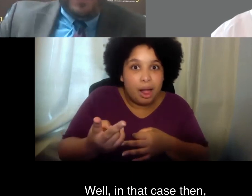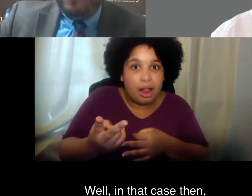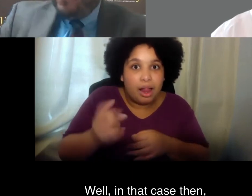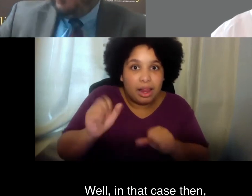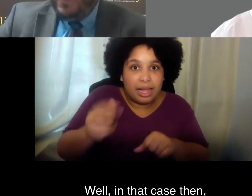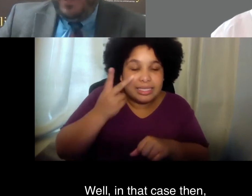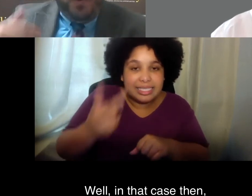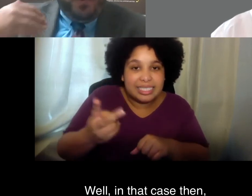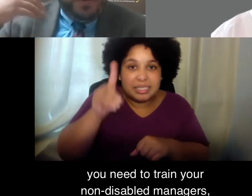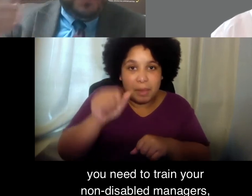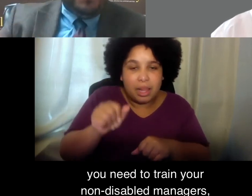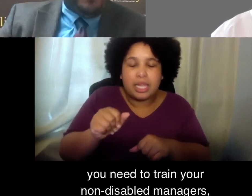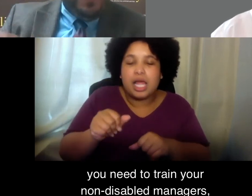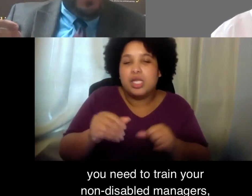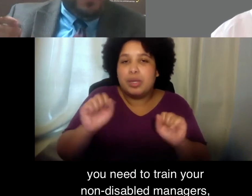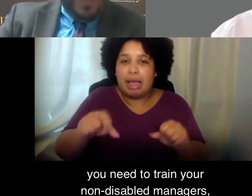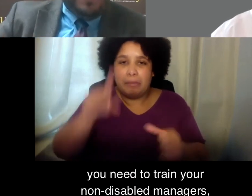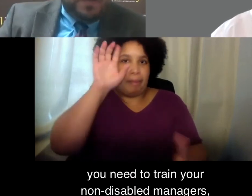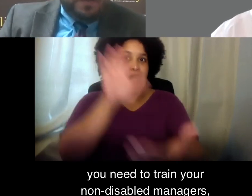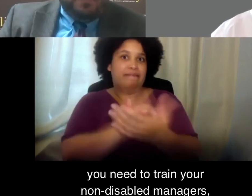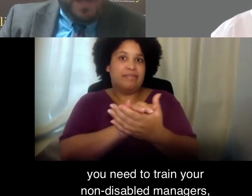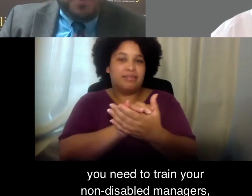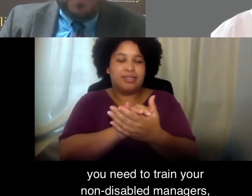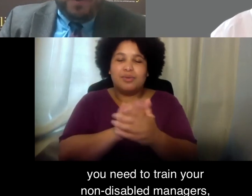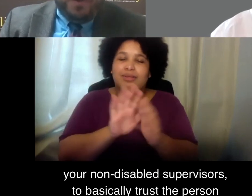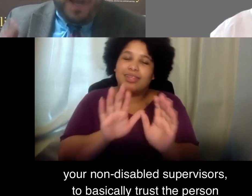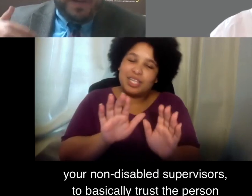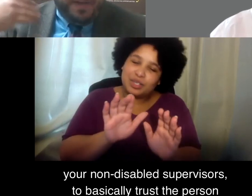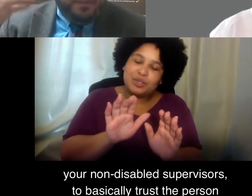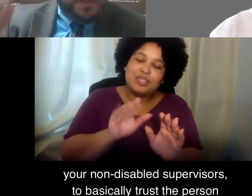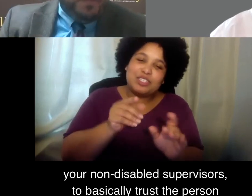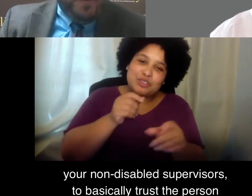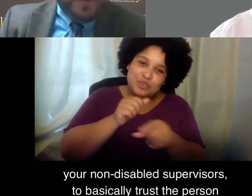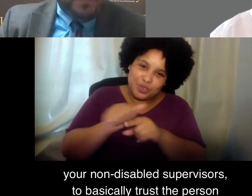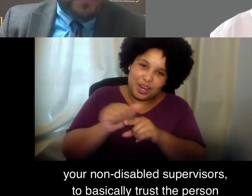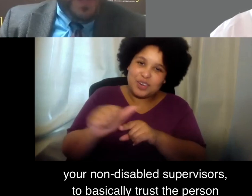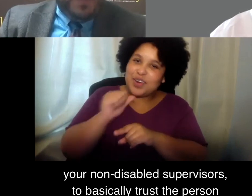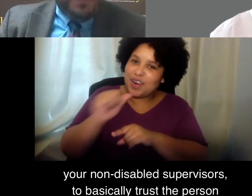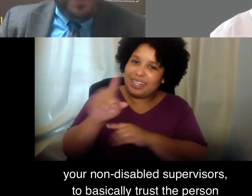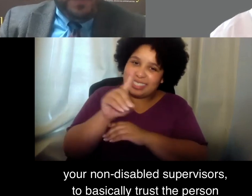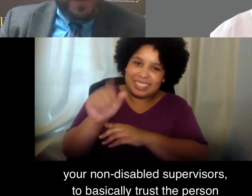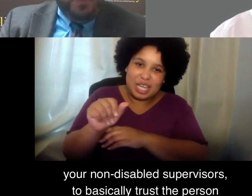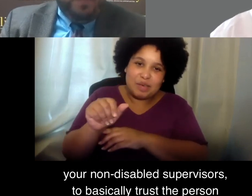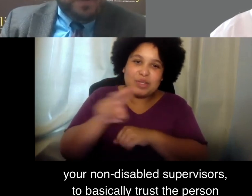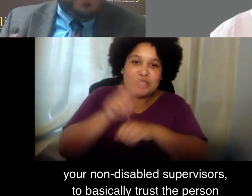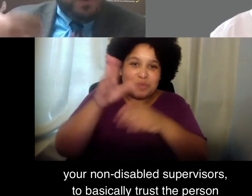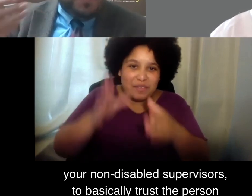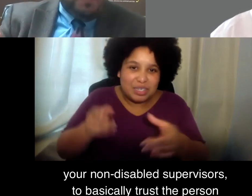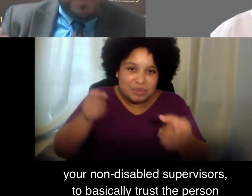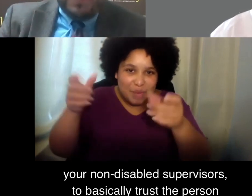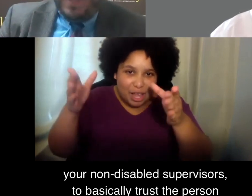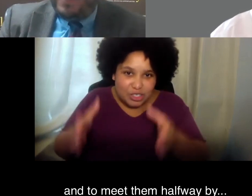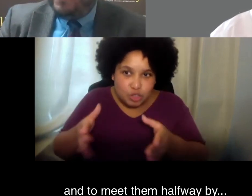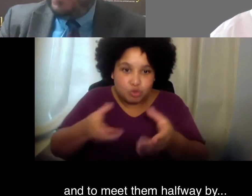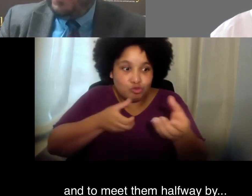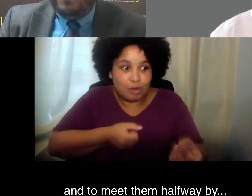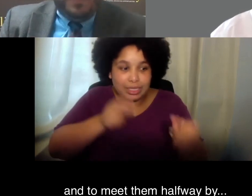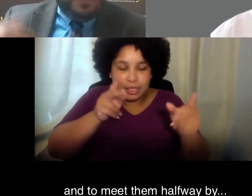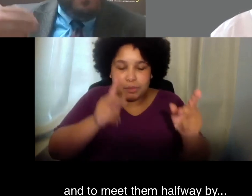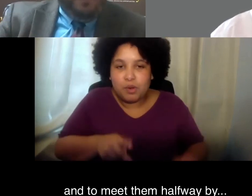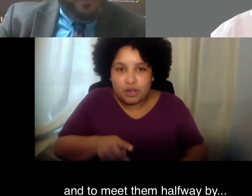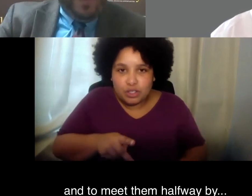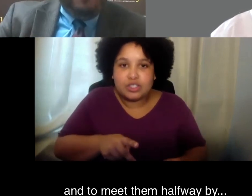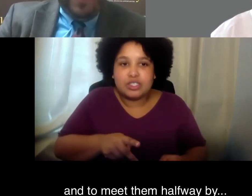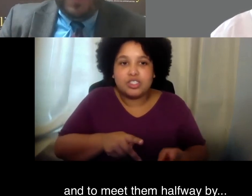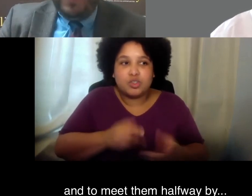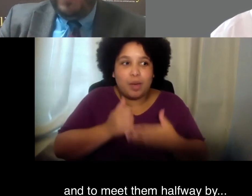case, then, you need to train your non-disabled managers, your non-disabled supervisors to, basically trust the person and to meet